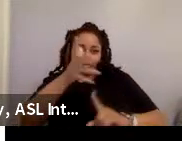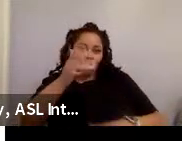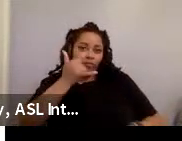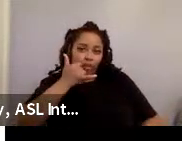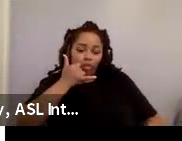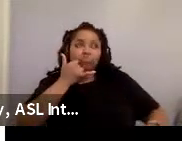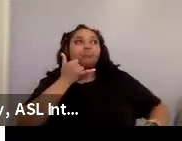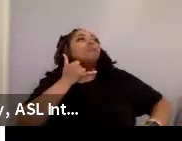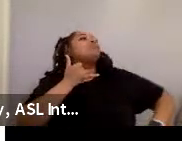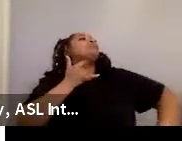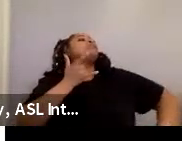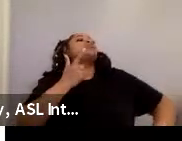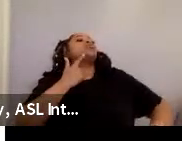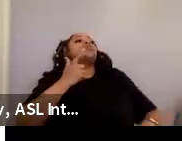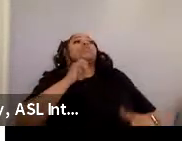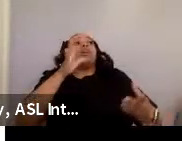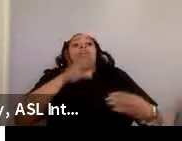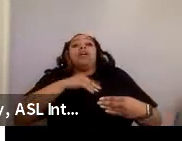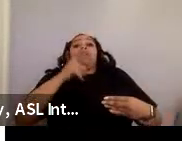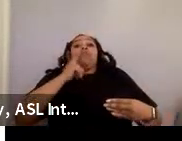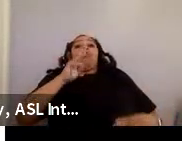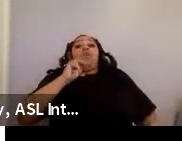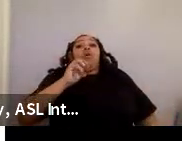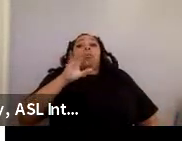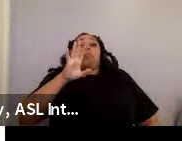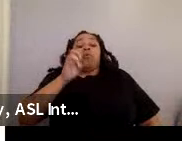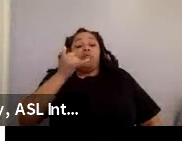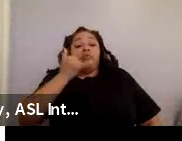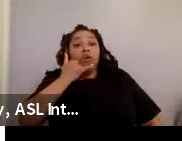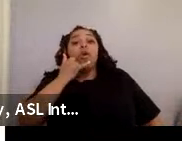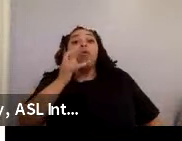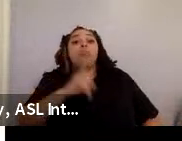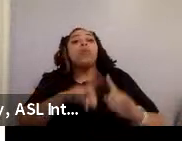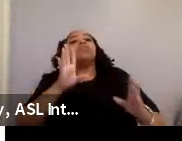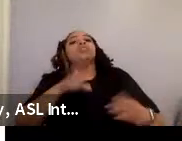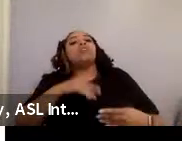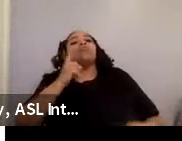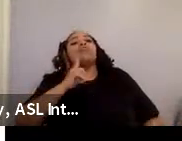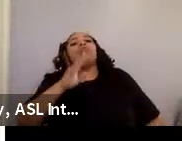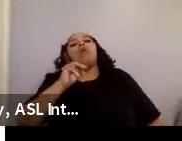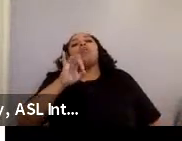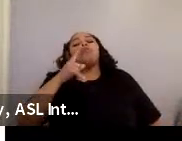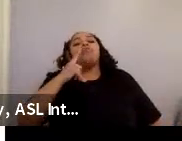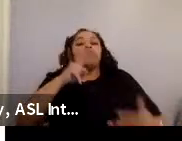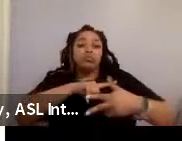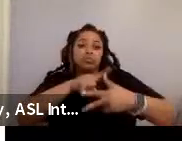there's not an exception for mobile phones. There's an exception for mobile phones from these three